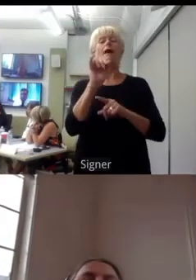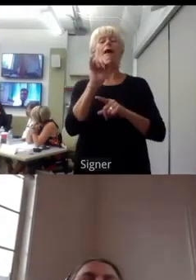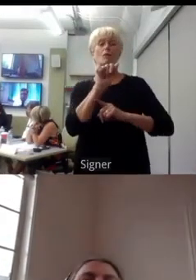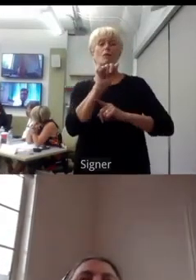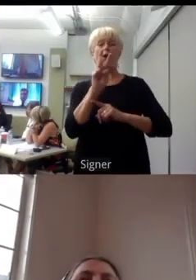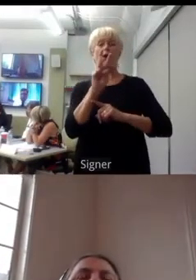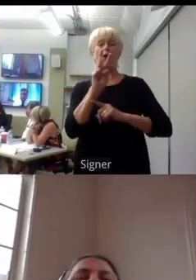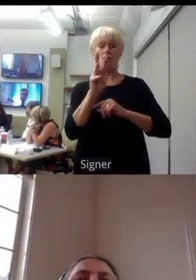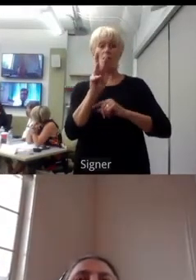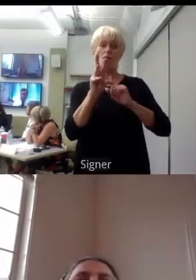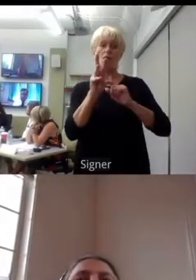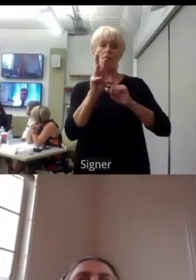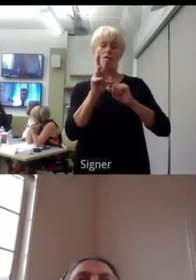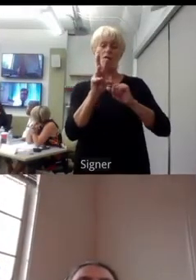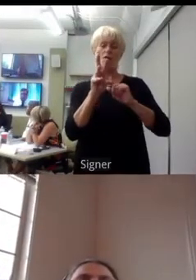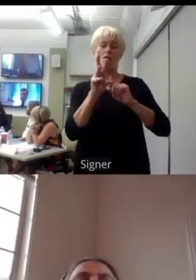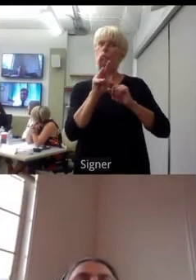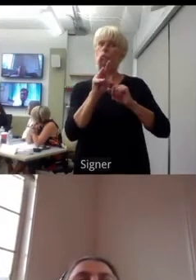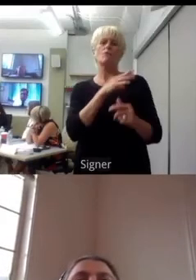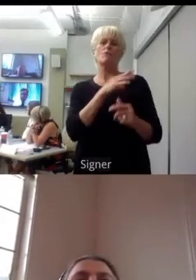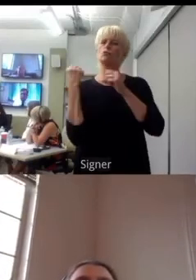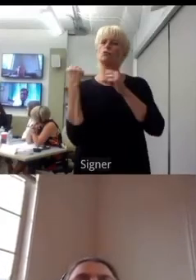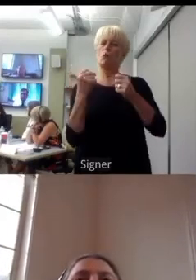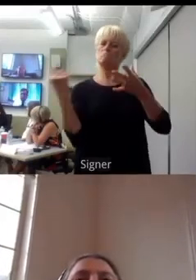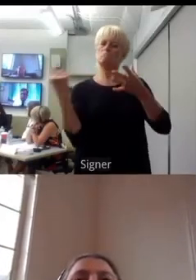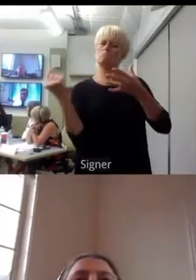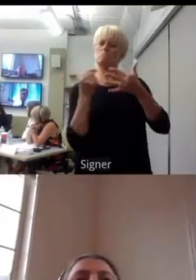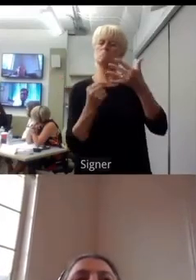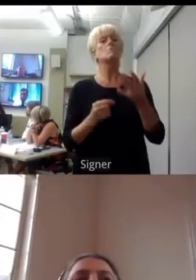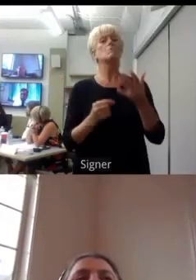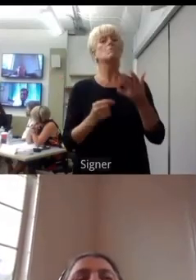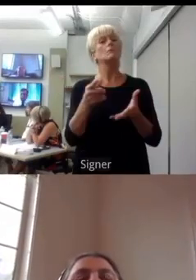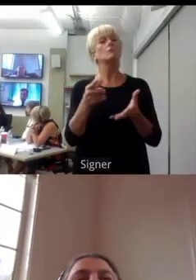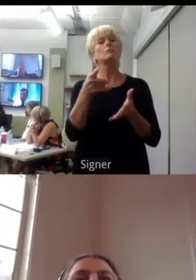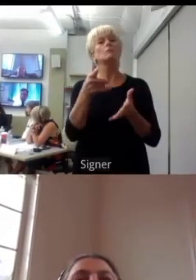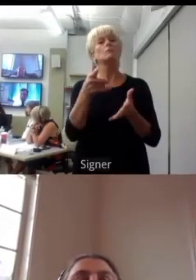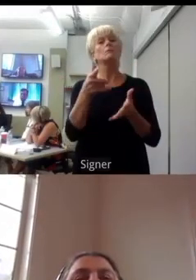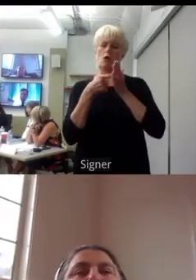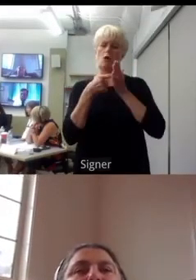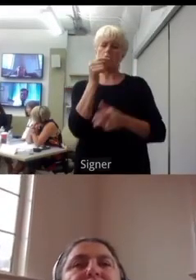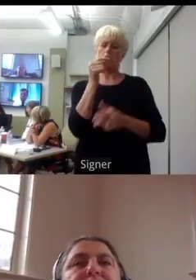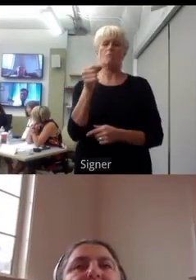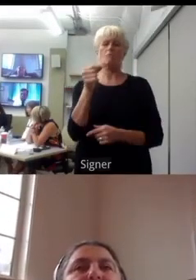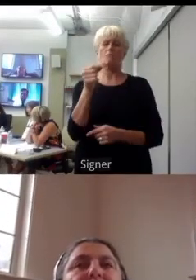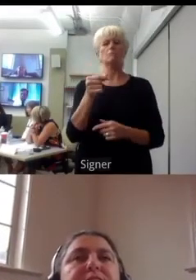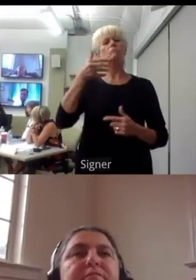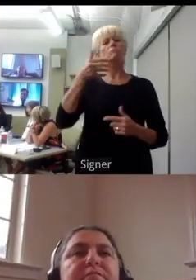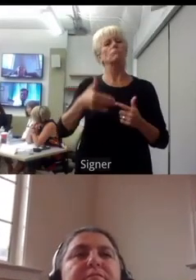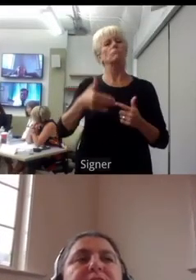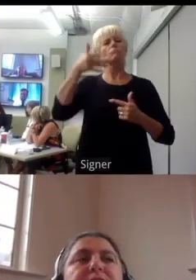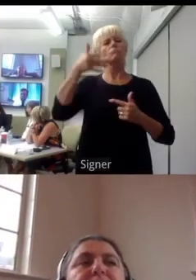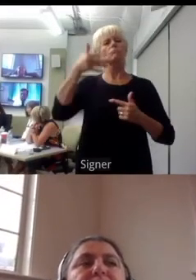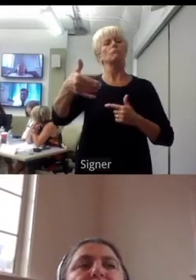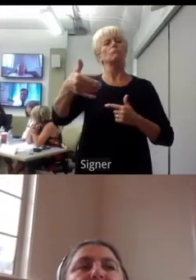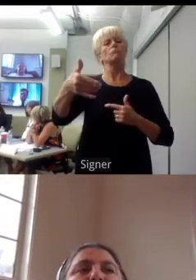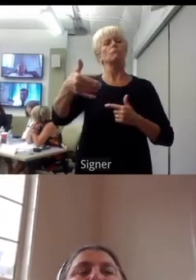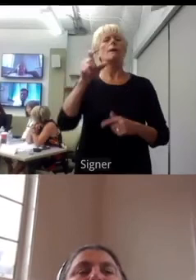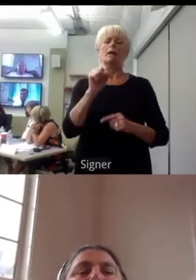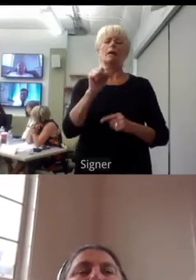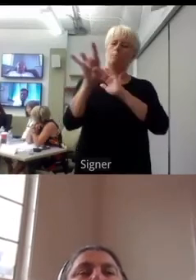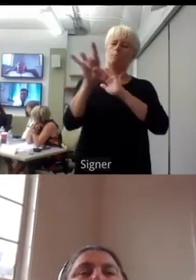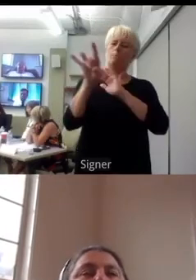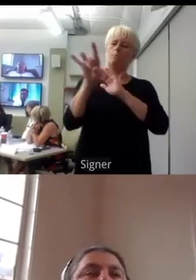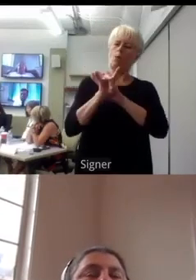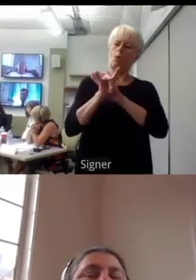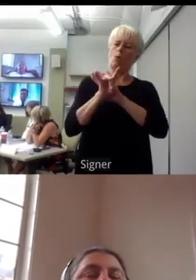points is that it requires the government every few years to appoint someone to do an independent review, to take